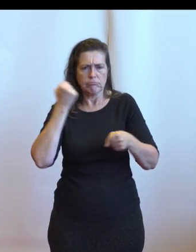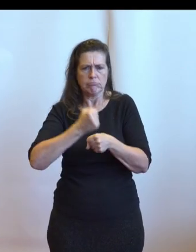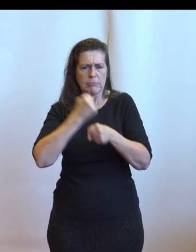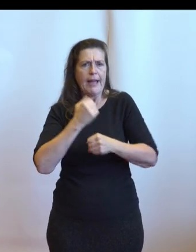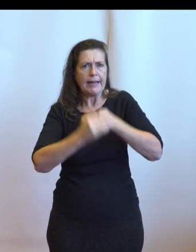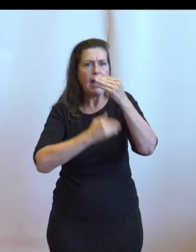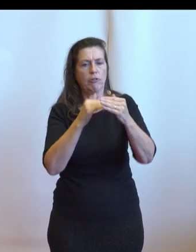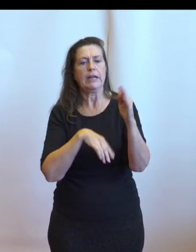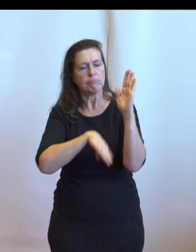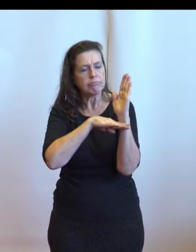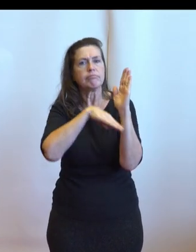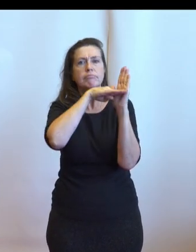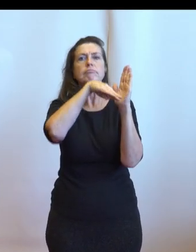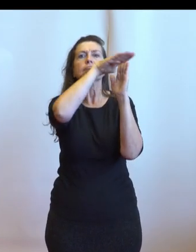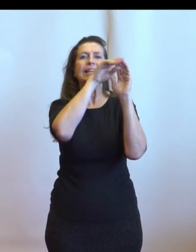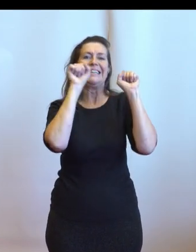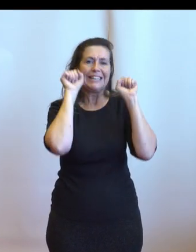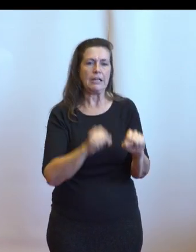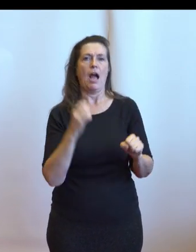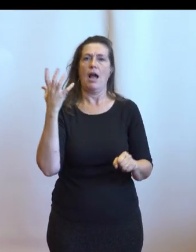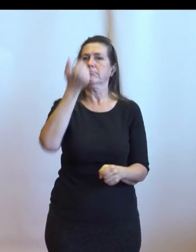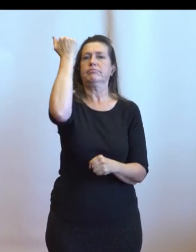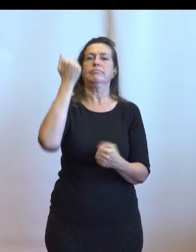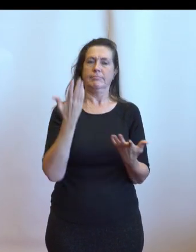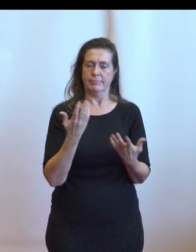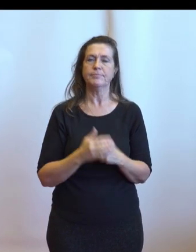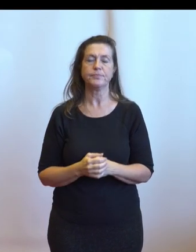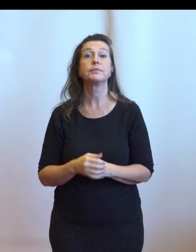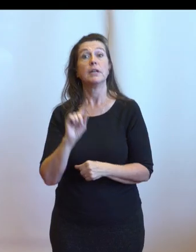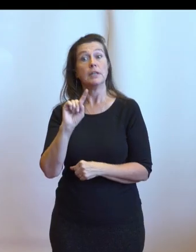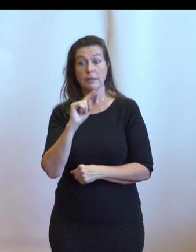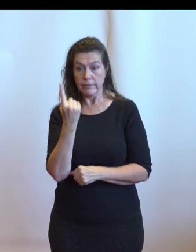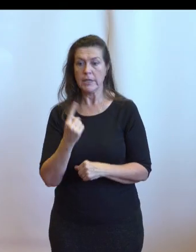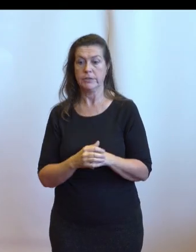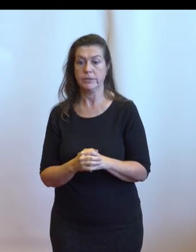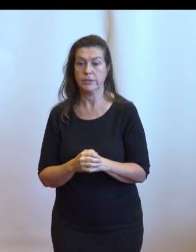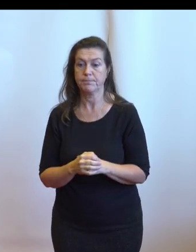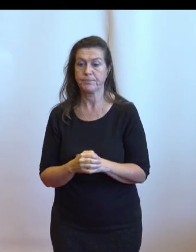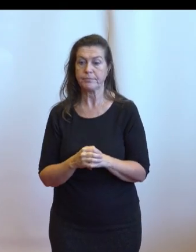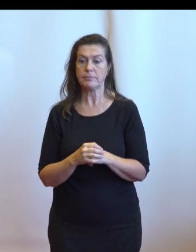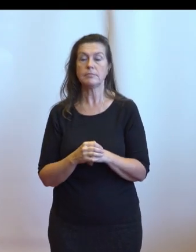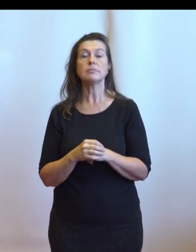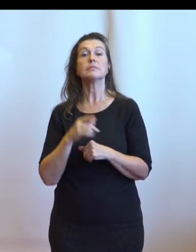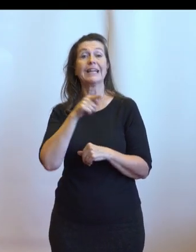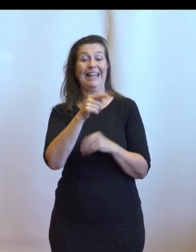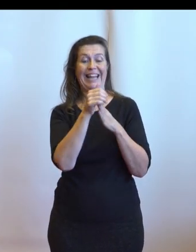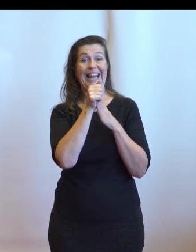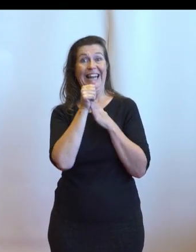succeed? The third priority is the leadership commitment. So we need to ensure that our leaders at the